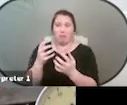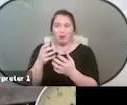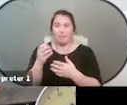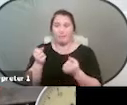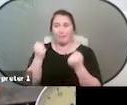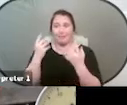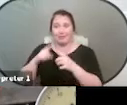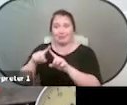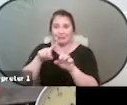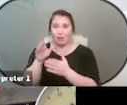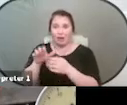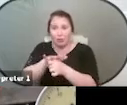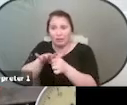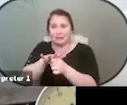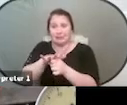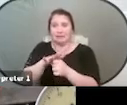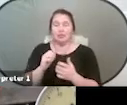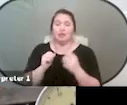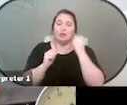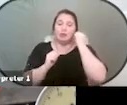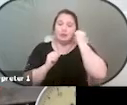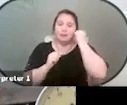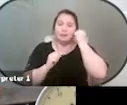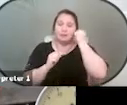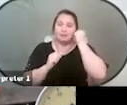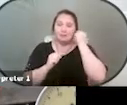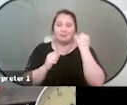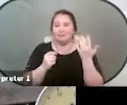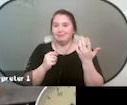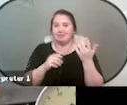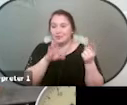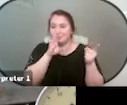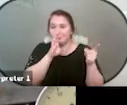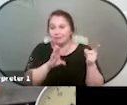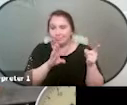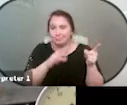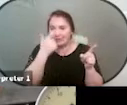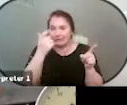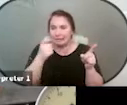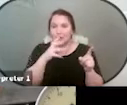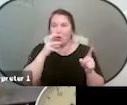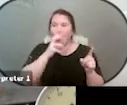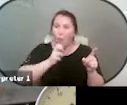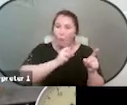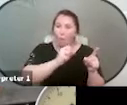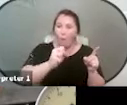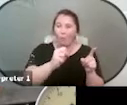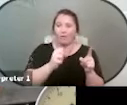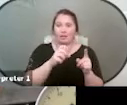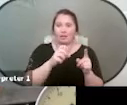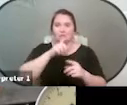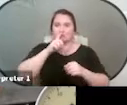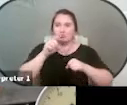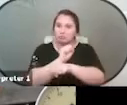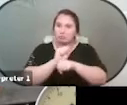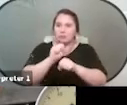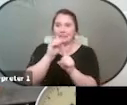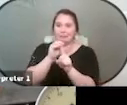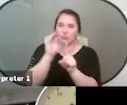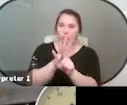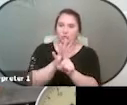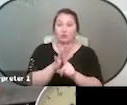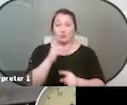areas, just due to age of those systems and really exposure. The first picture you see on the